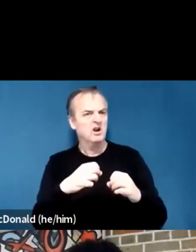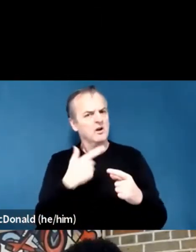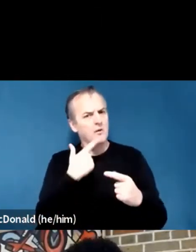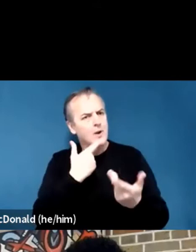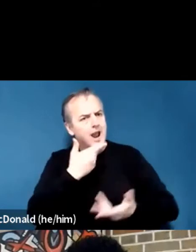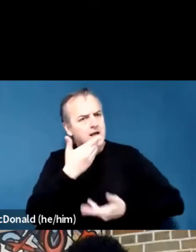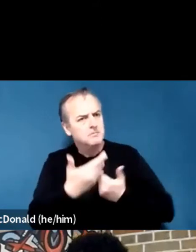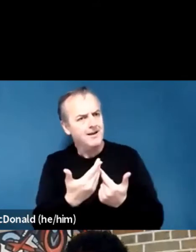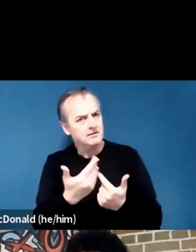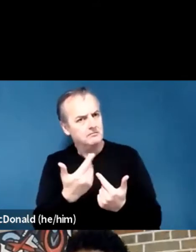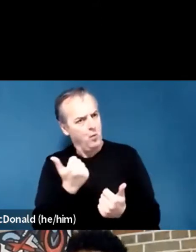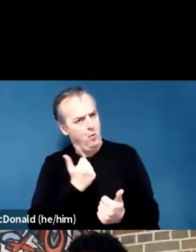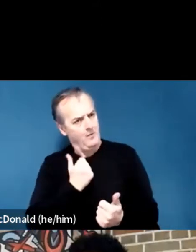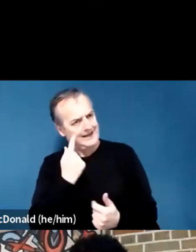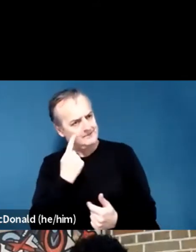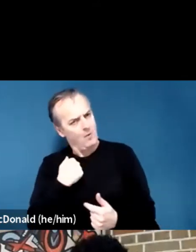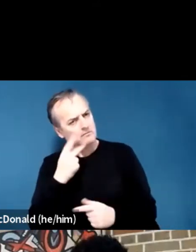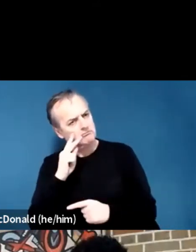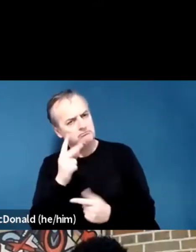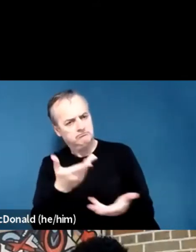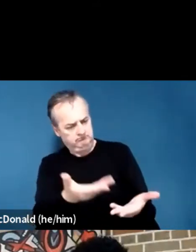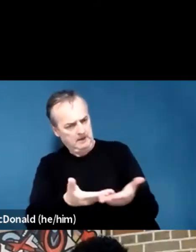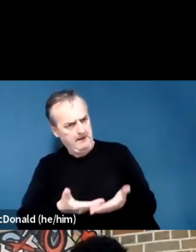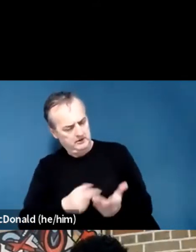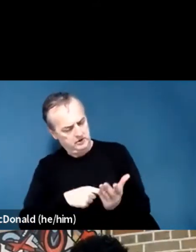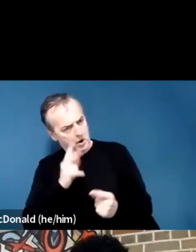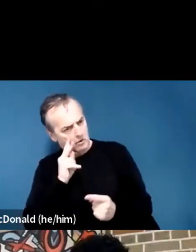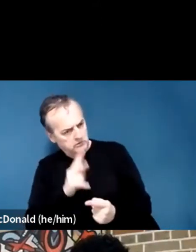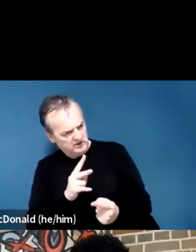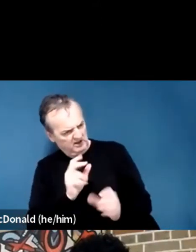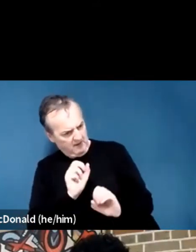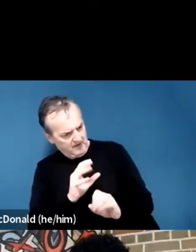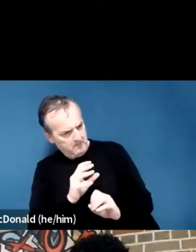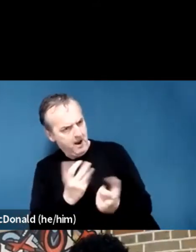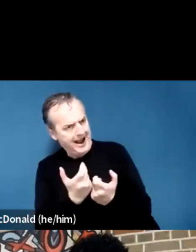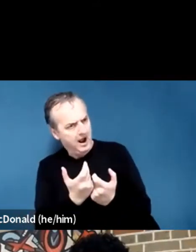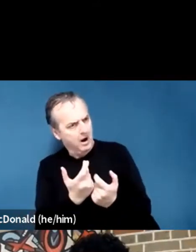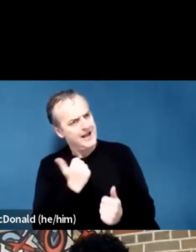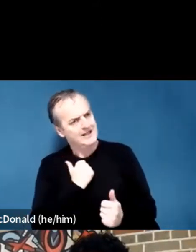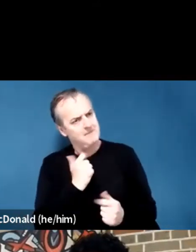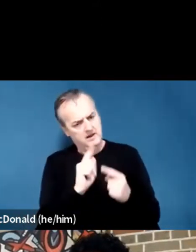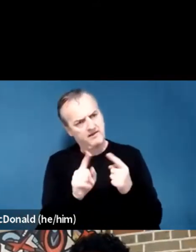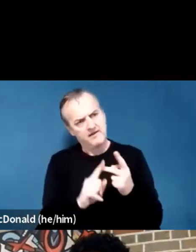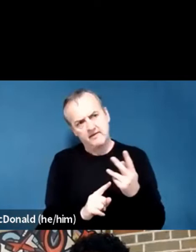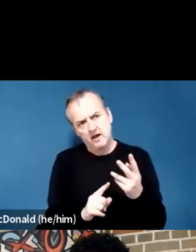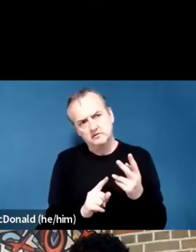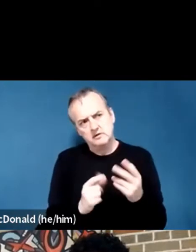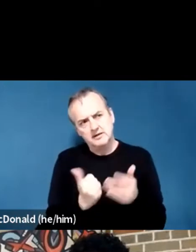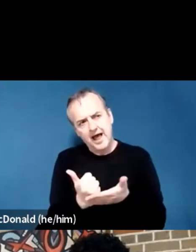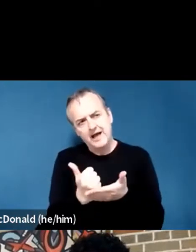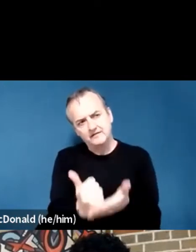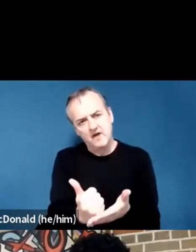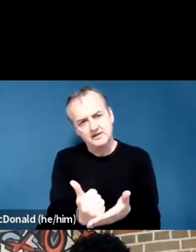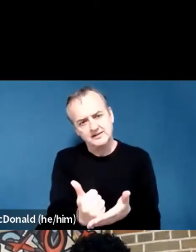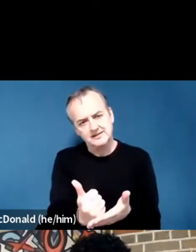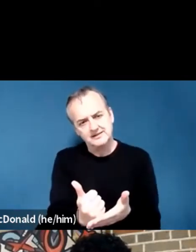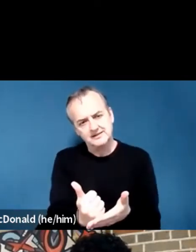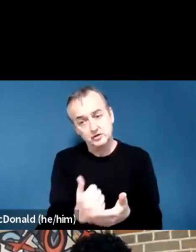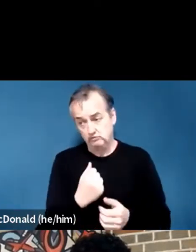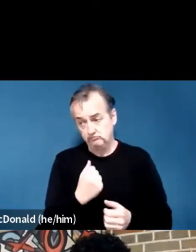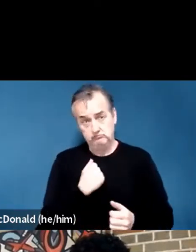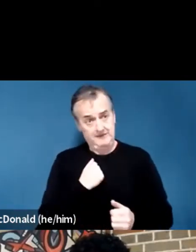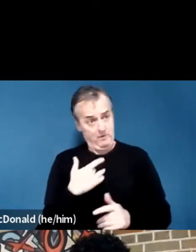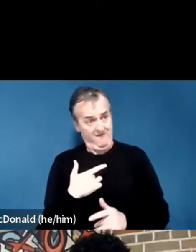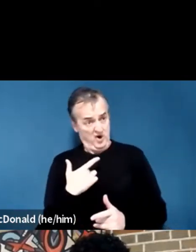about what we're looking for, and then we'll kind of talk to Ella and David about your top tips, that'd be fantastic. Yeah. So I guess from our point of